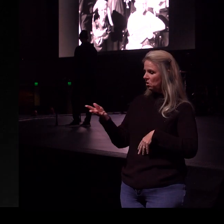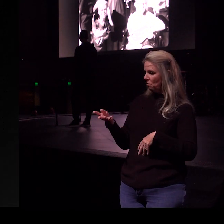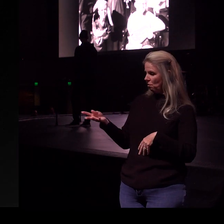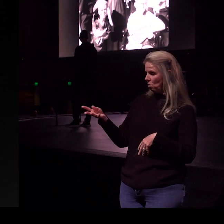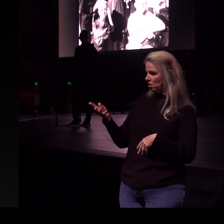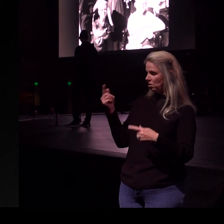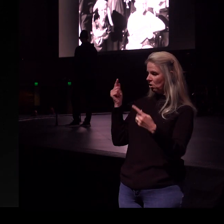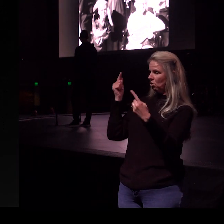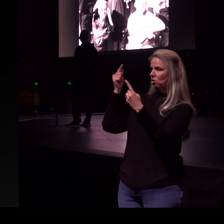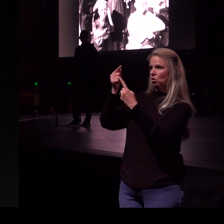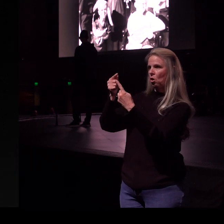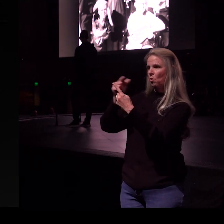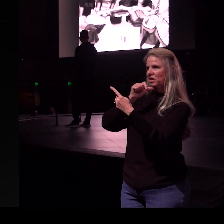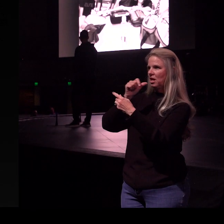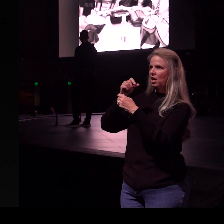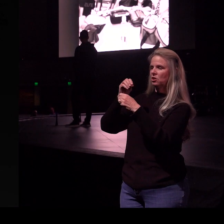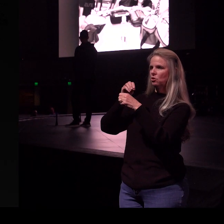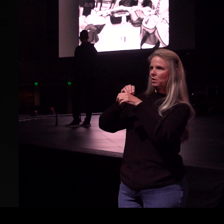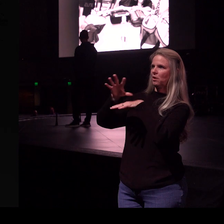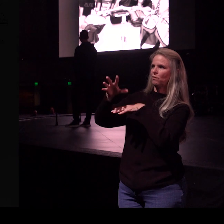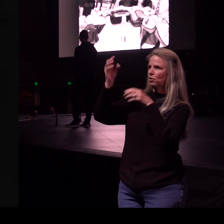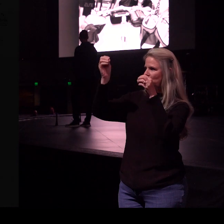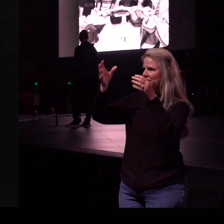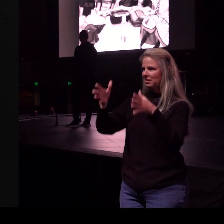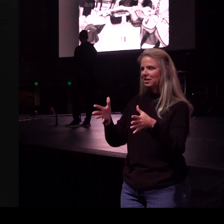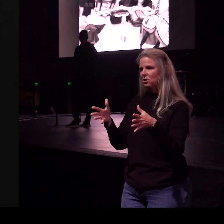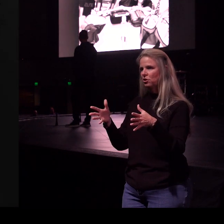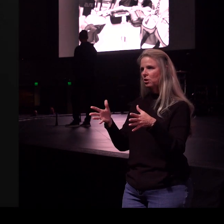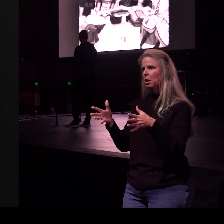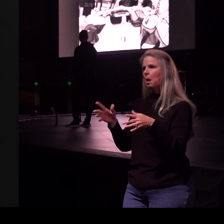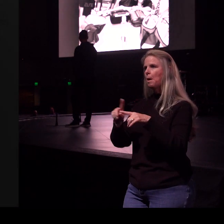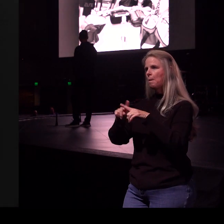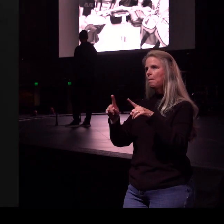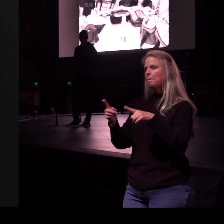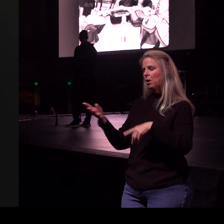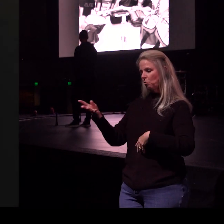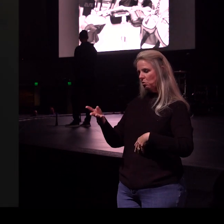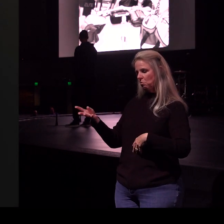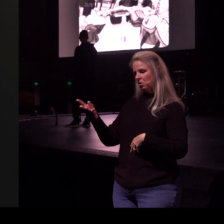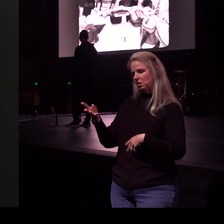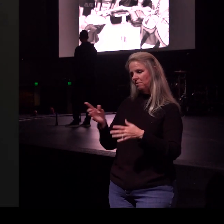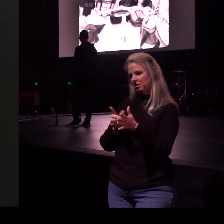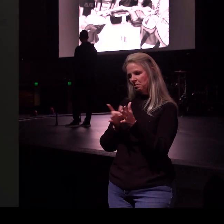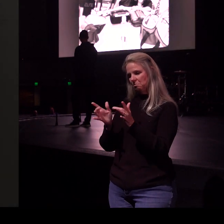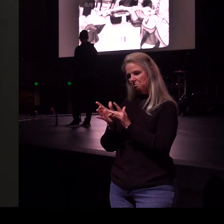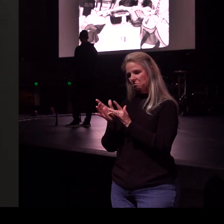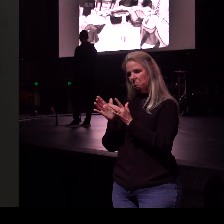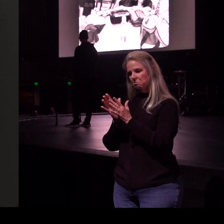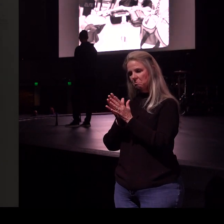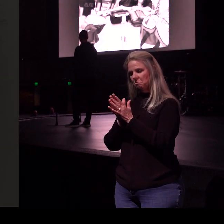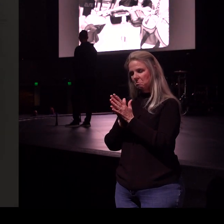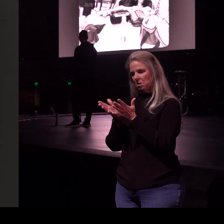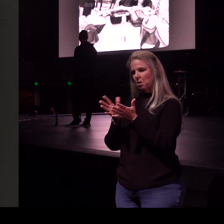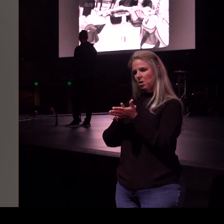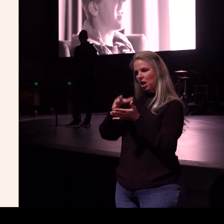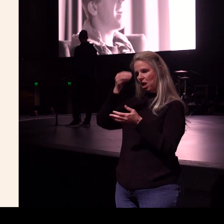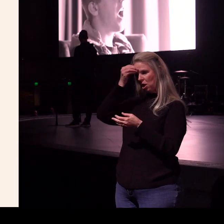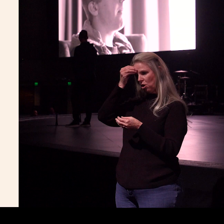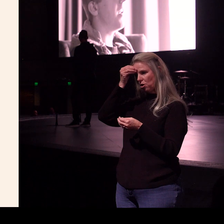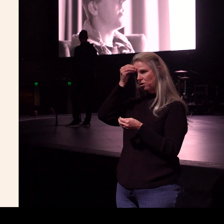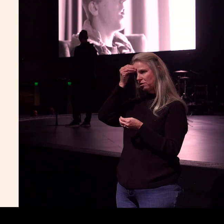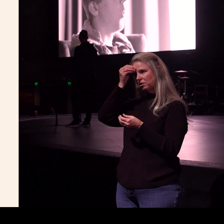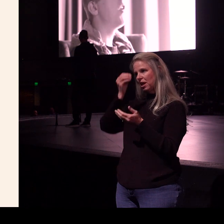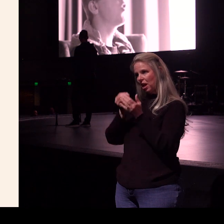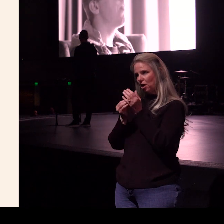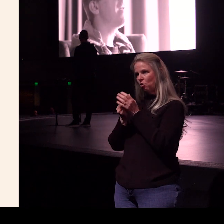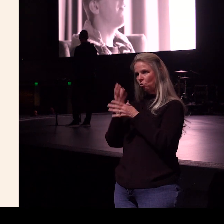goal wasn't to, you know, influence the teachers and the students. Like we just wanted to grow a Bible study and share the love of Jesus. But the biggest thing at that time